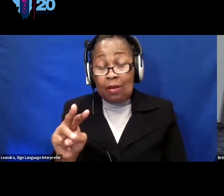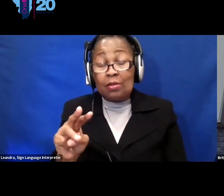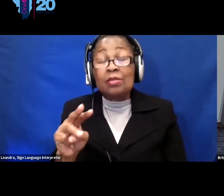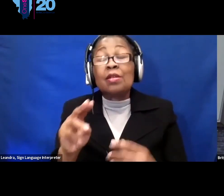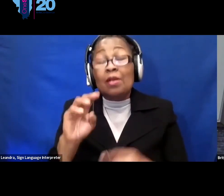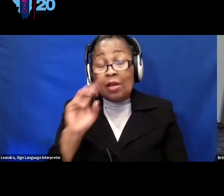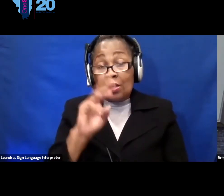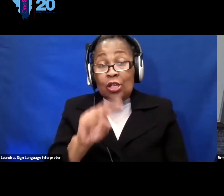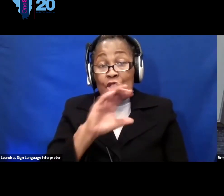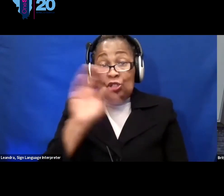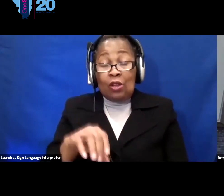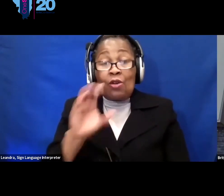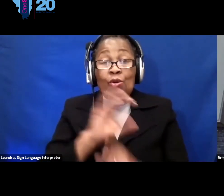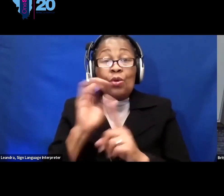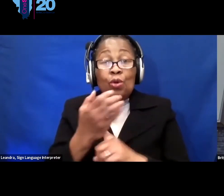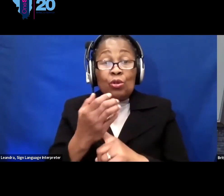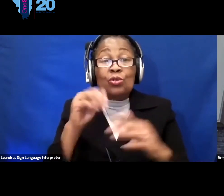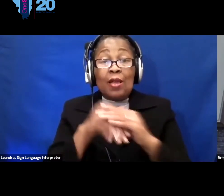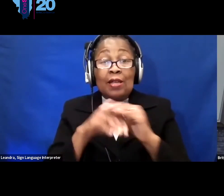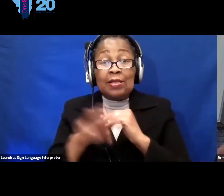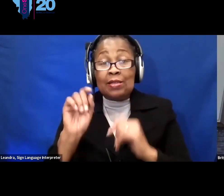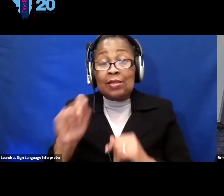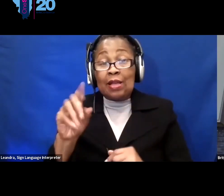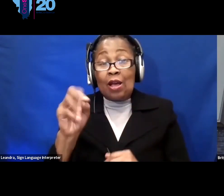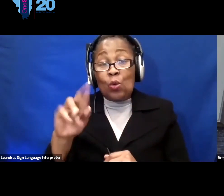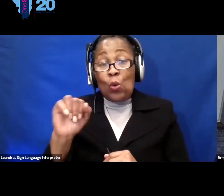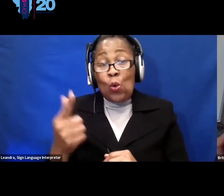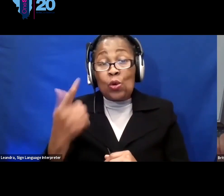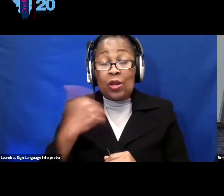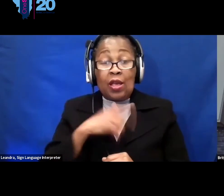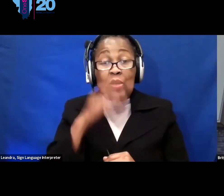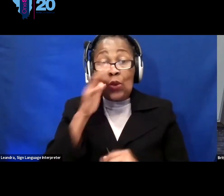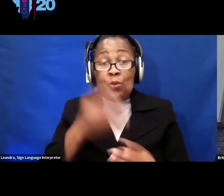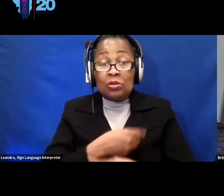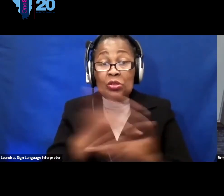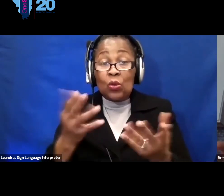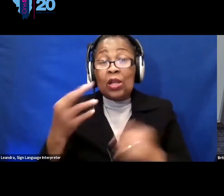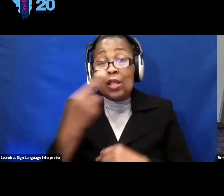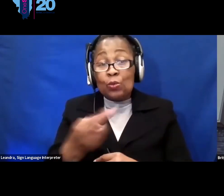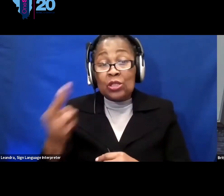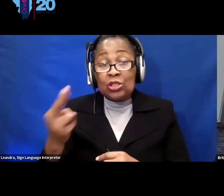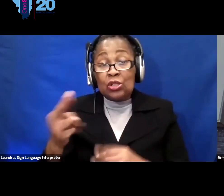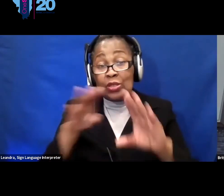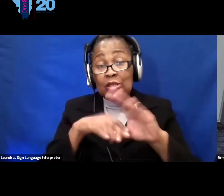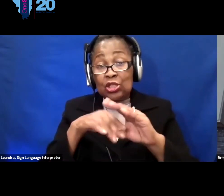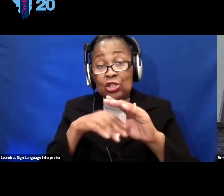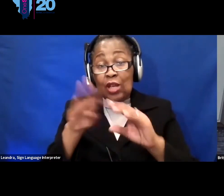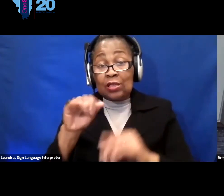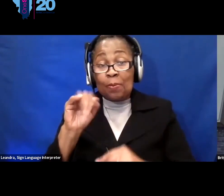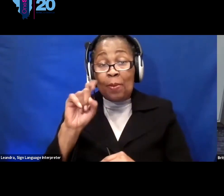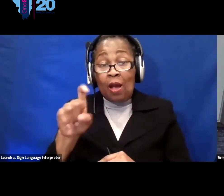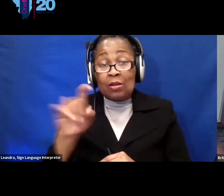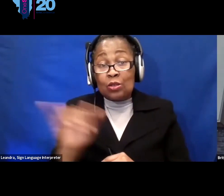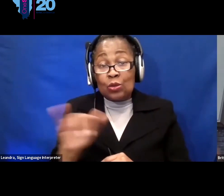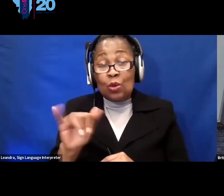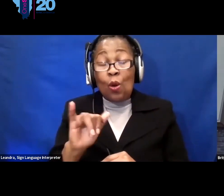chicagoculturalaccess.org. And we will be circulating some resources in the chat box as well. So keep an eye on that if you have any